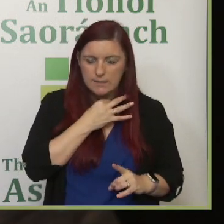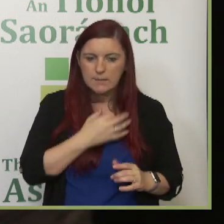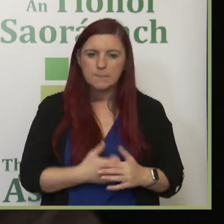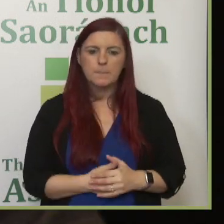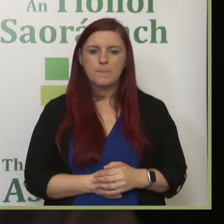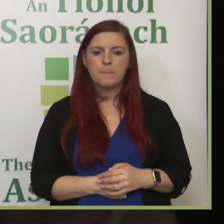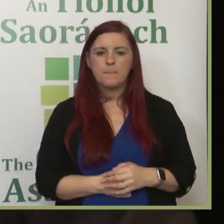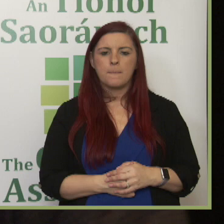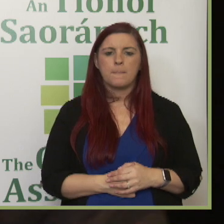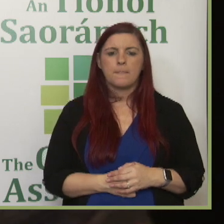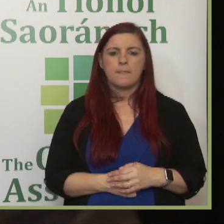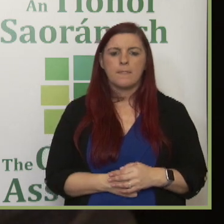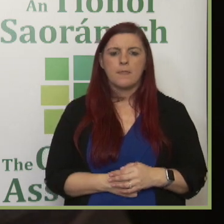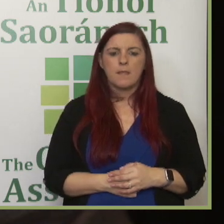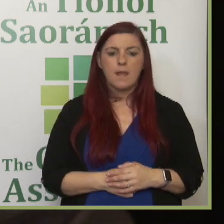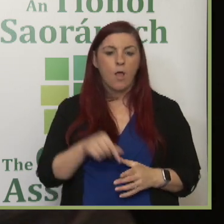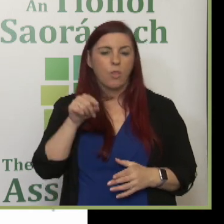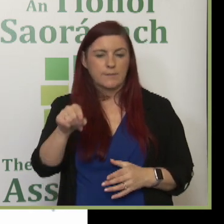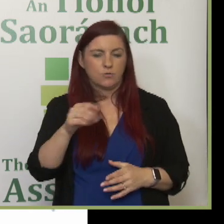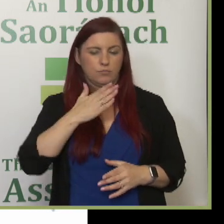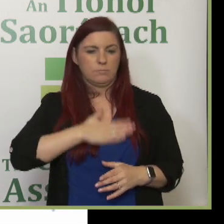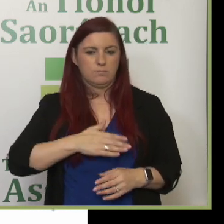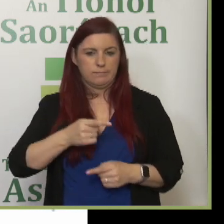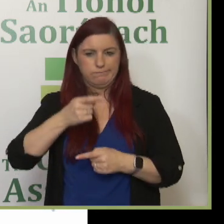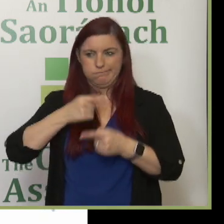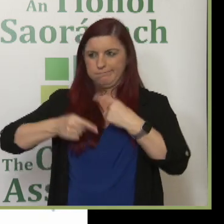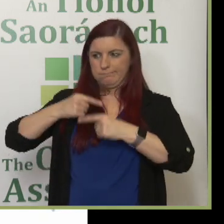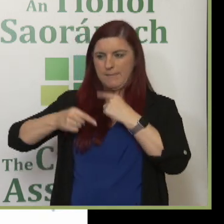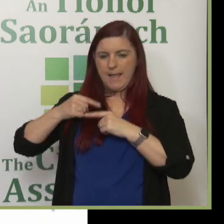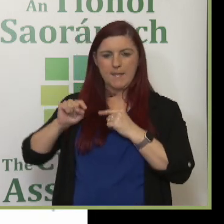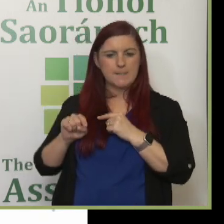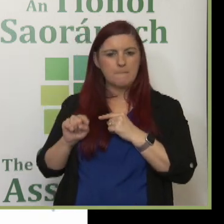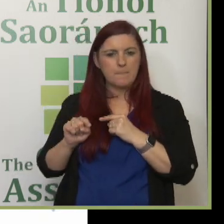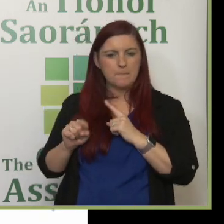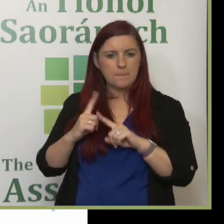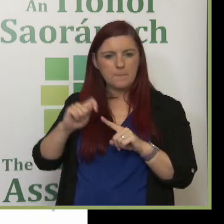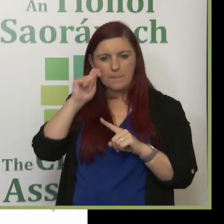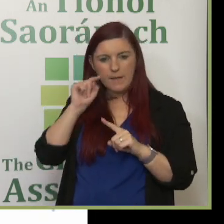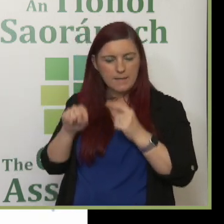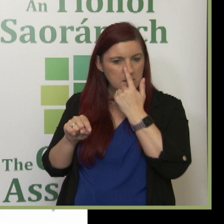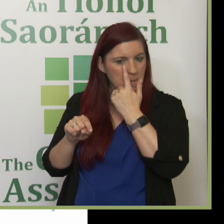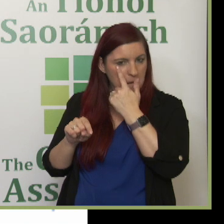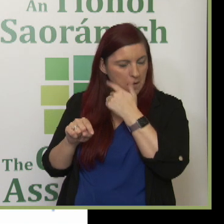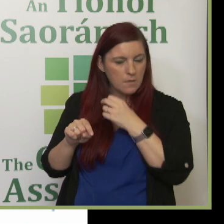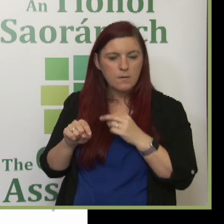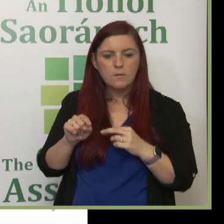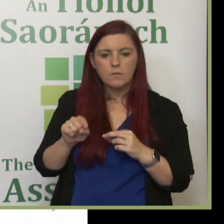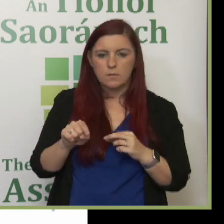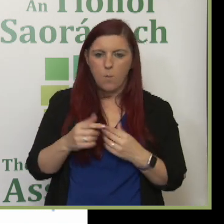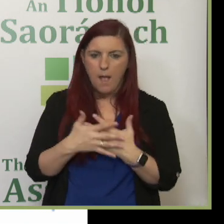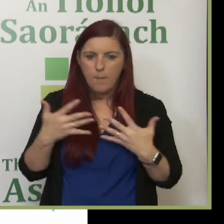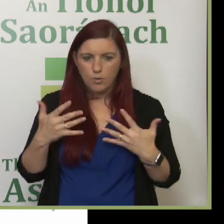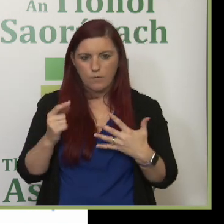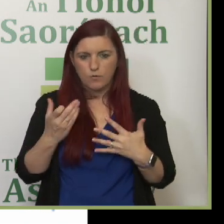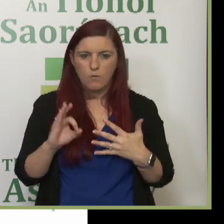you an example of this is a very much a back-of-the-envelope calculation, but I think it's useful as an illustrative example, how much pure drugs is